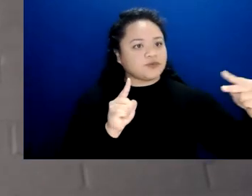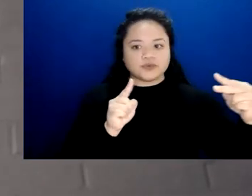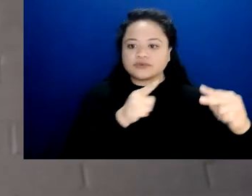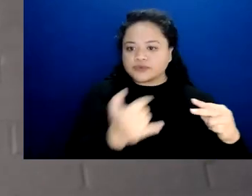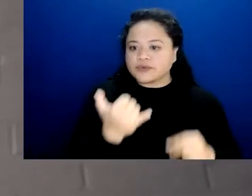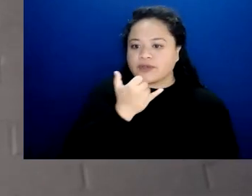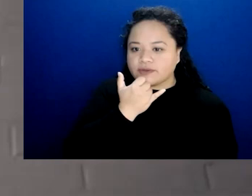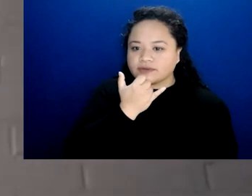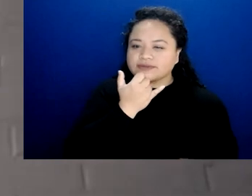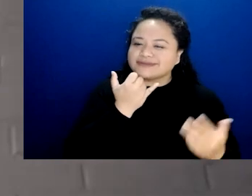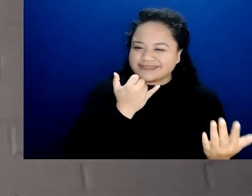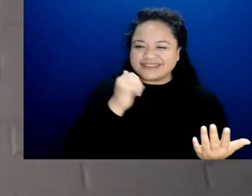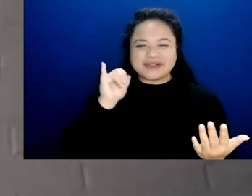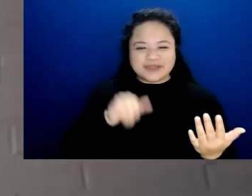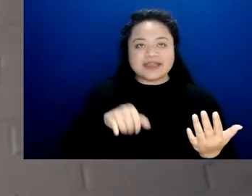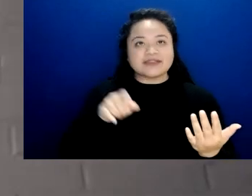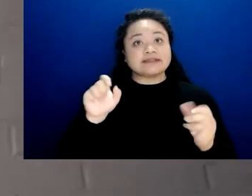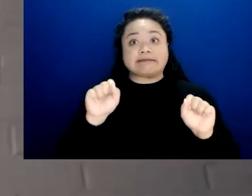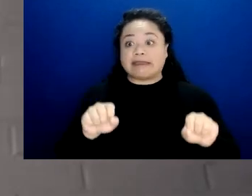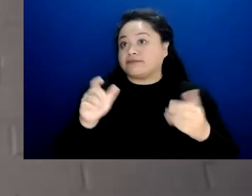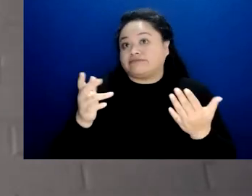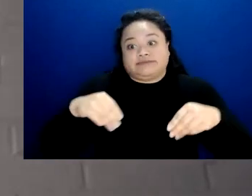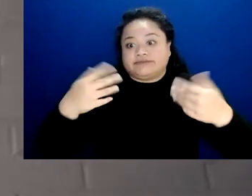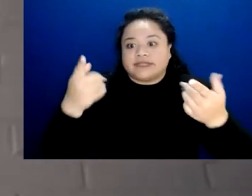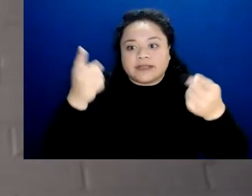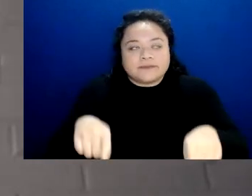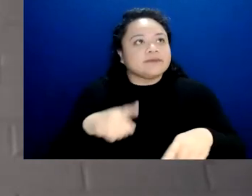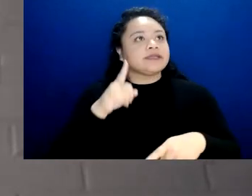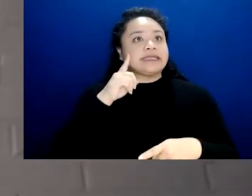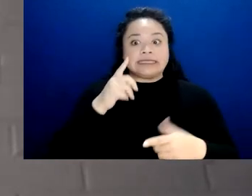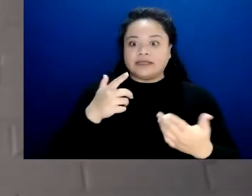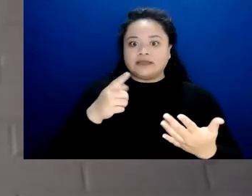could look a lot of different ways. It could look in a heated discussion,